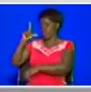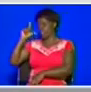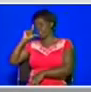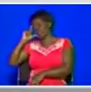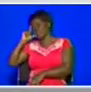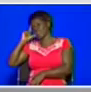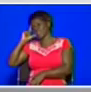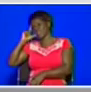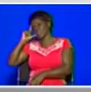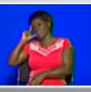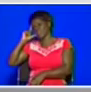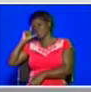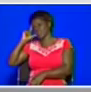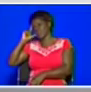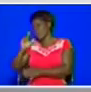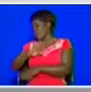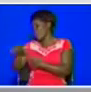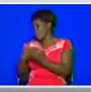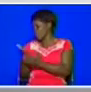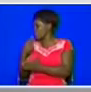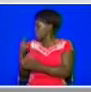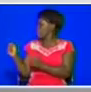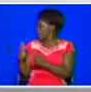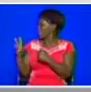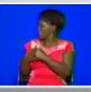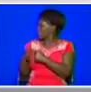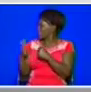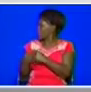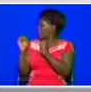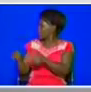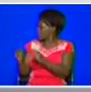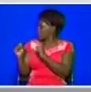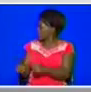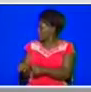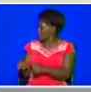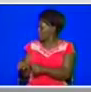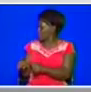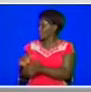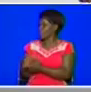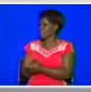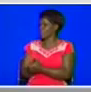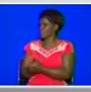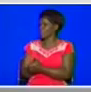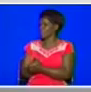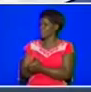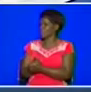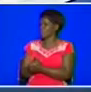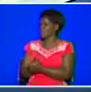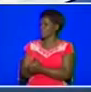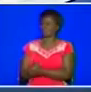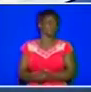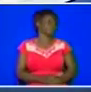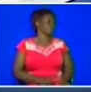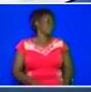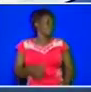are required and all of that. So when you say by September it's free, what is that that's going to enable everybody to come in? Let me say this to you.